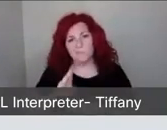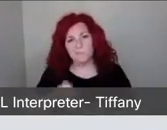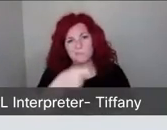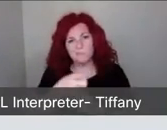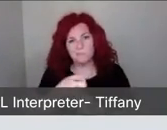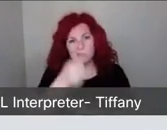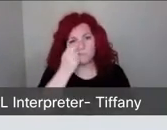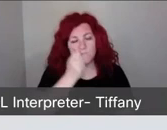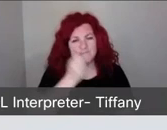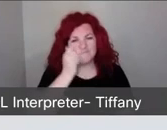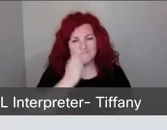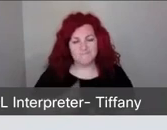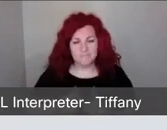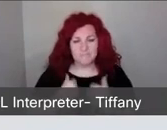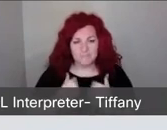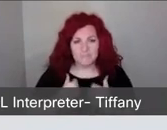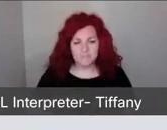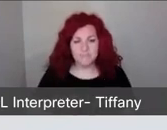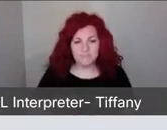daily life.